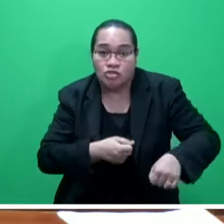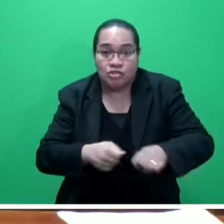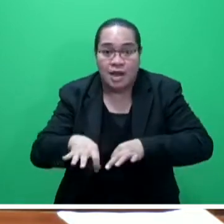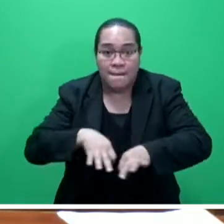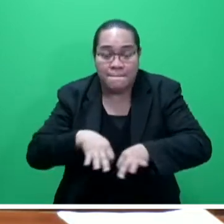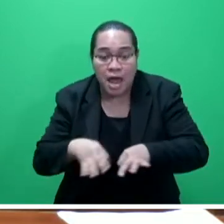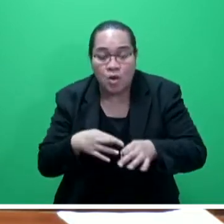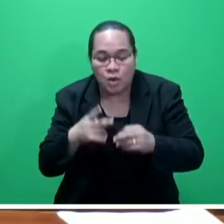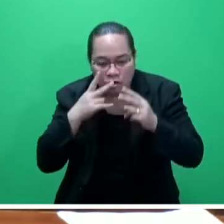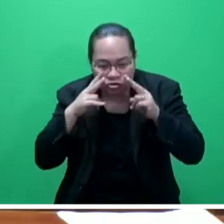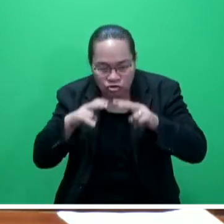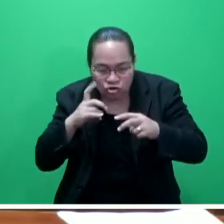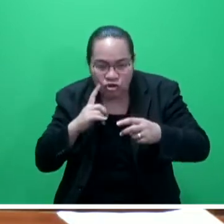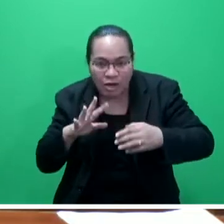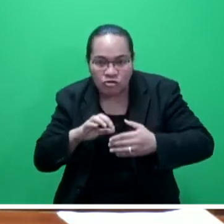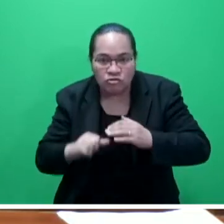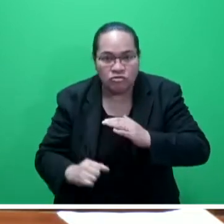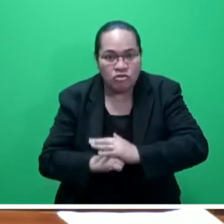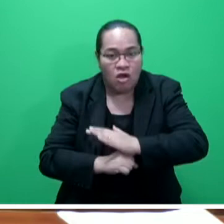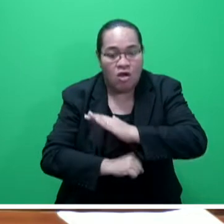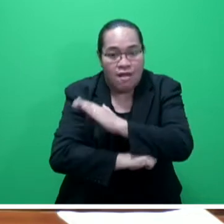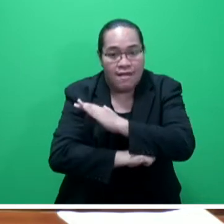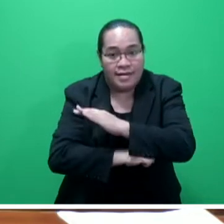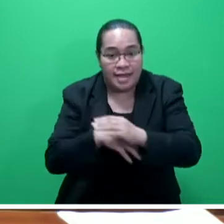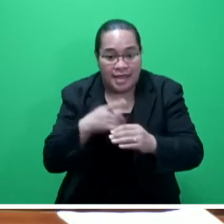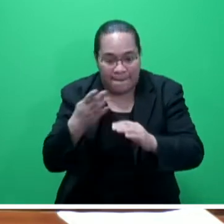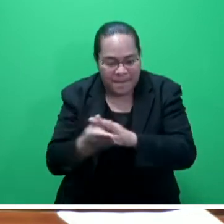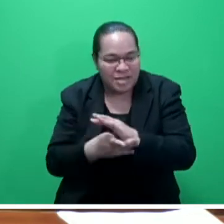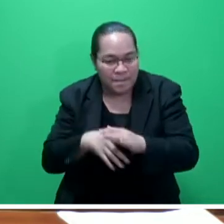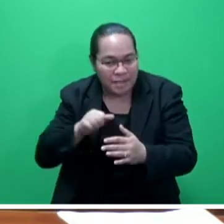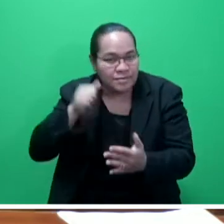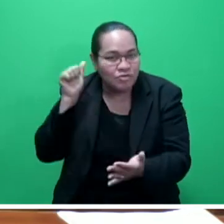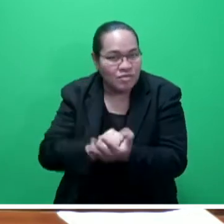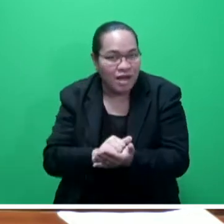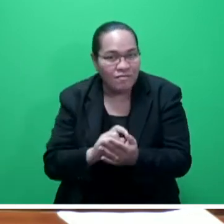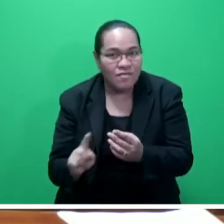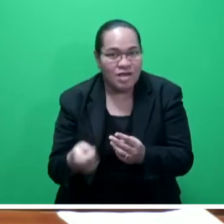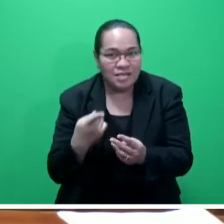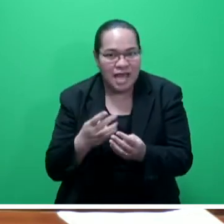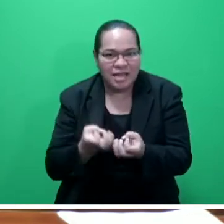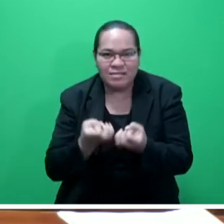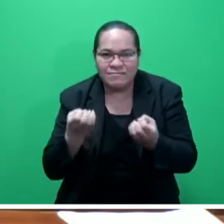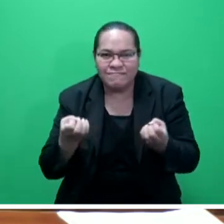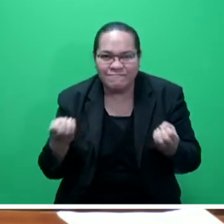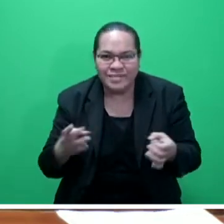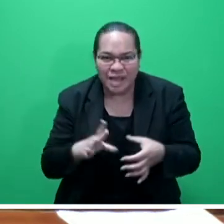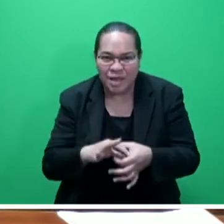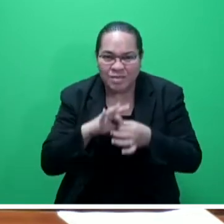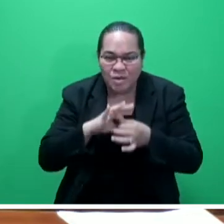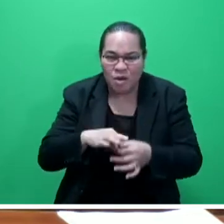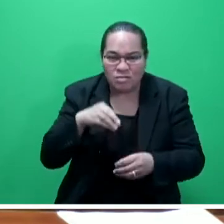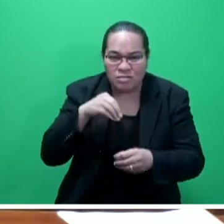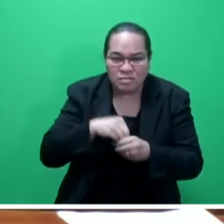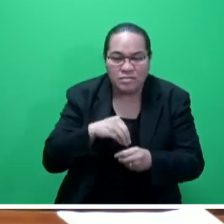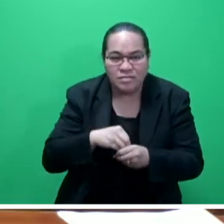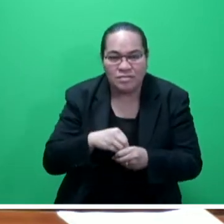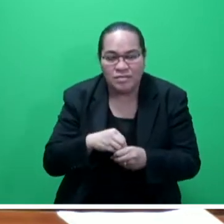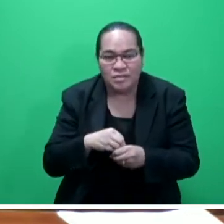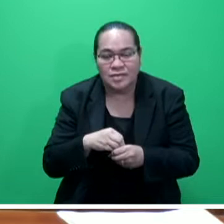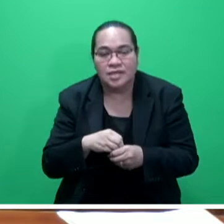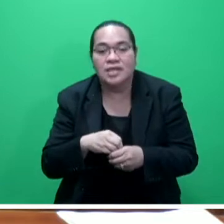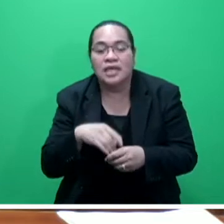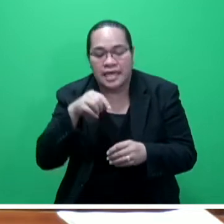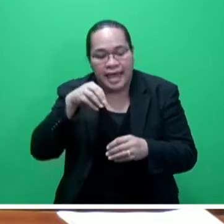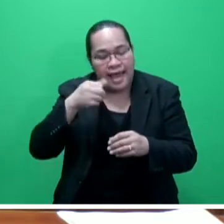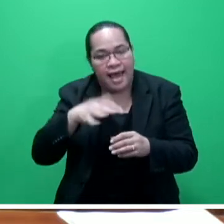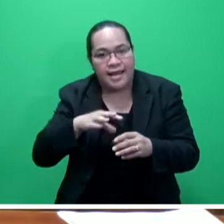that will look at consolidating and getting the basics right in terms of assets, people, and the systems and processes within the